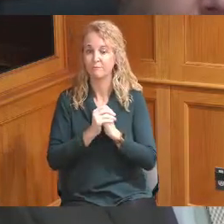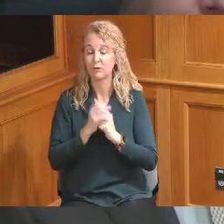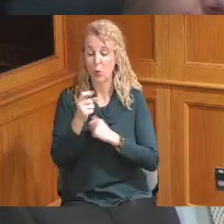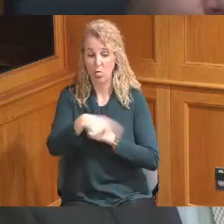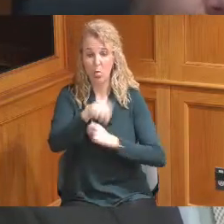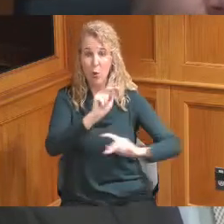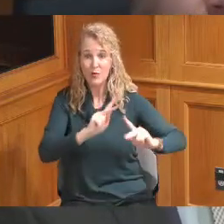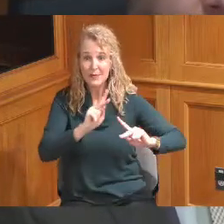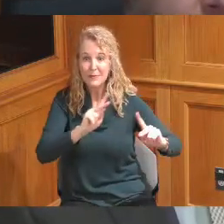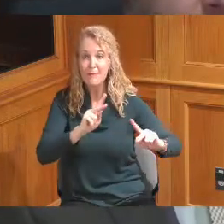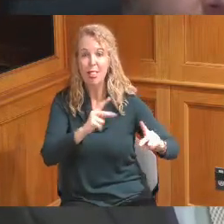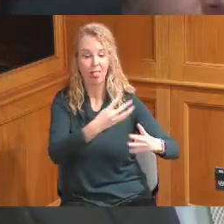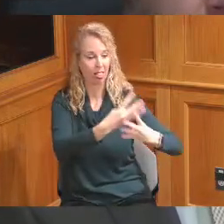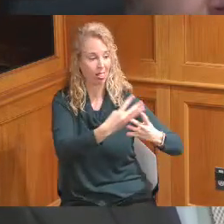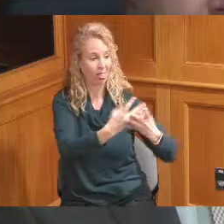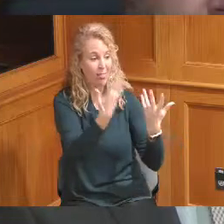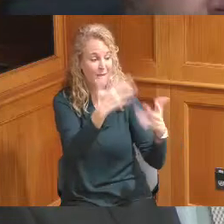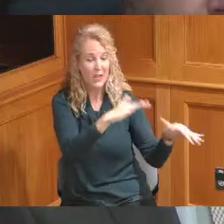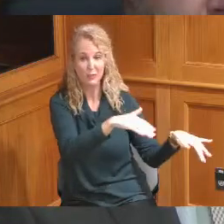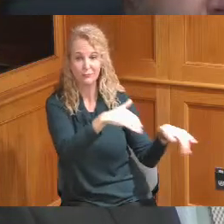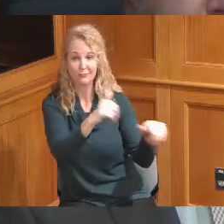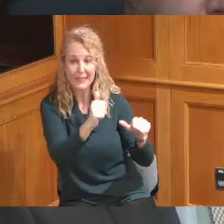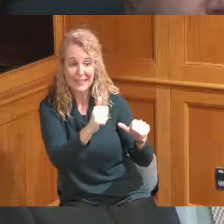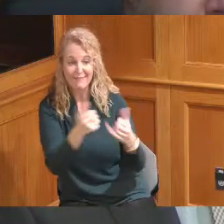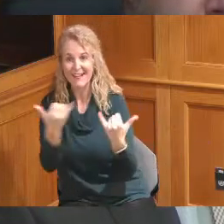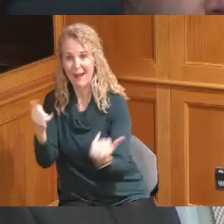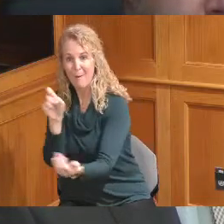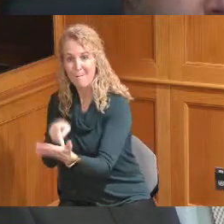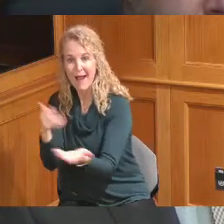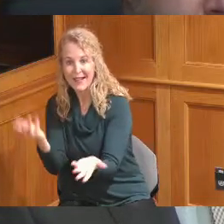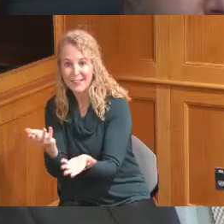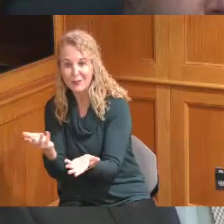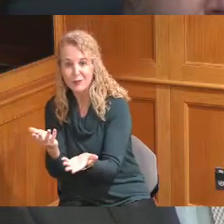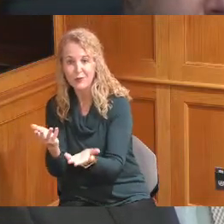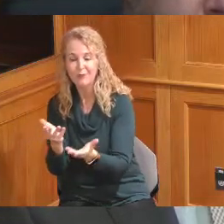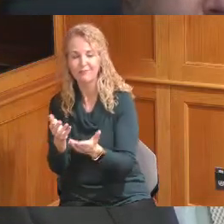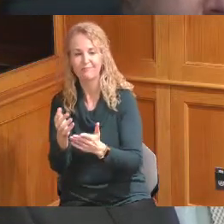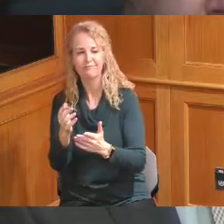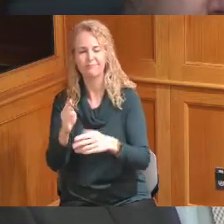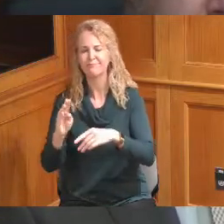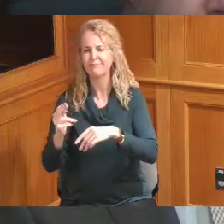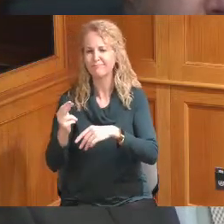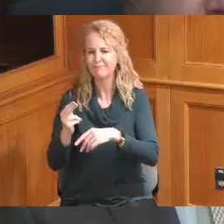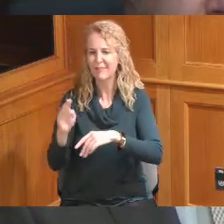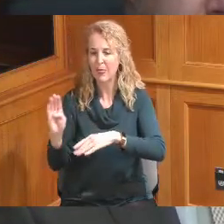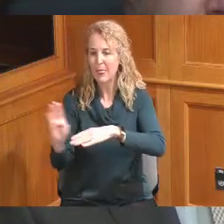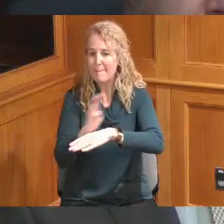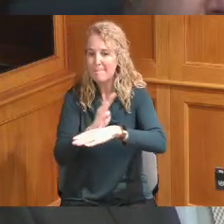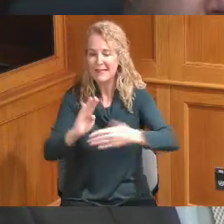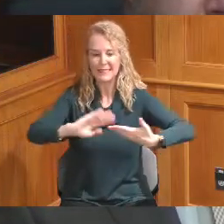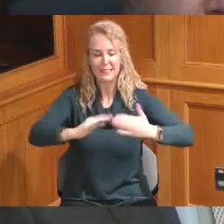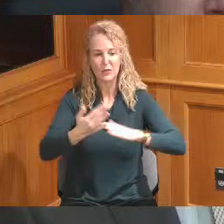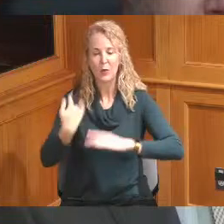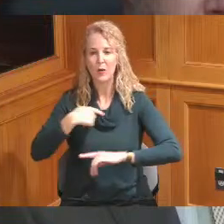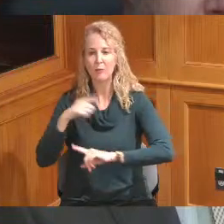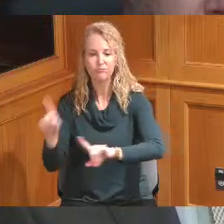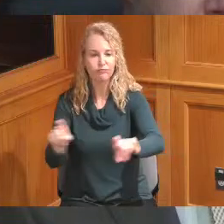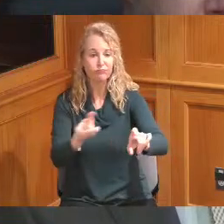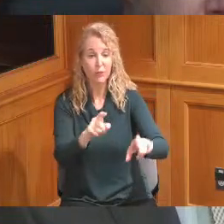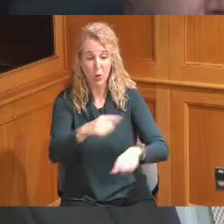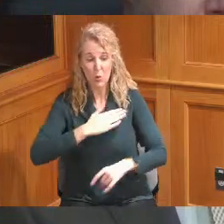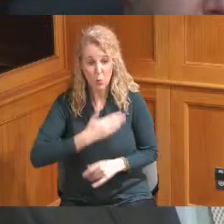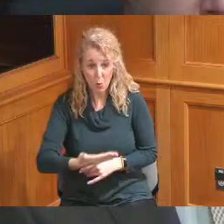these folks come back to work in our community, and asking the business community to step into that space and